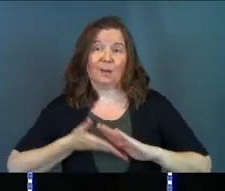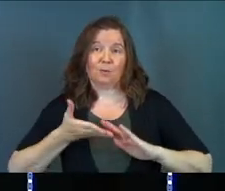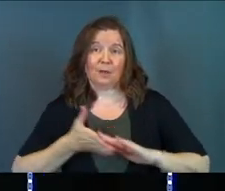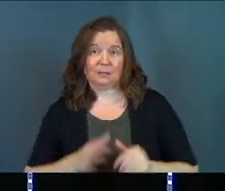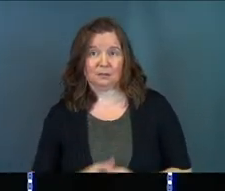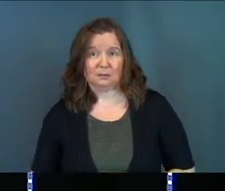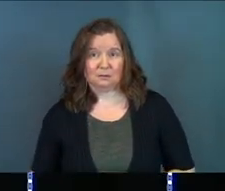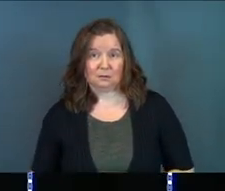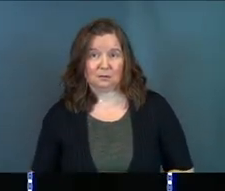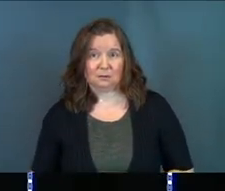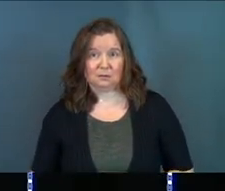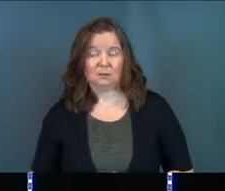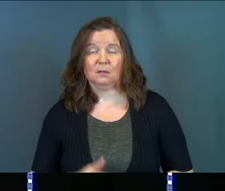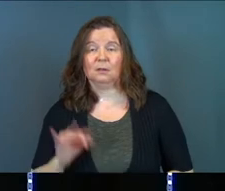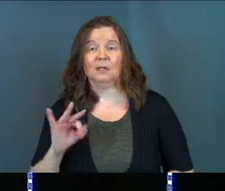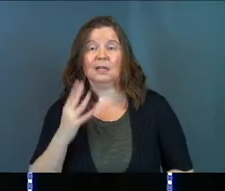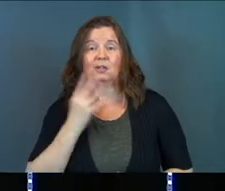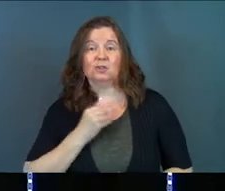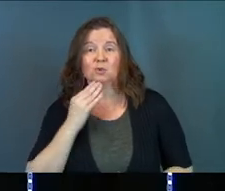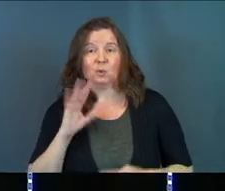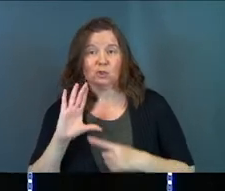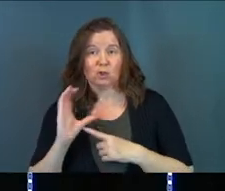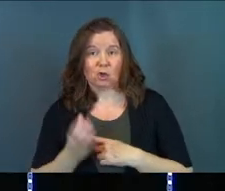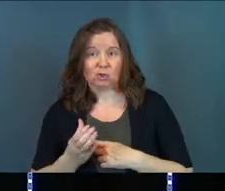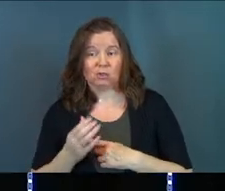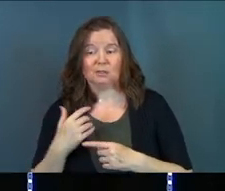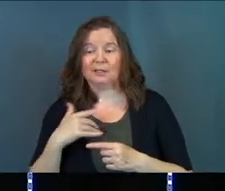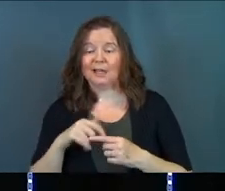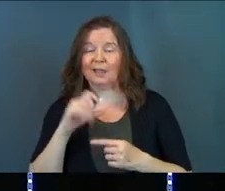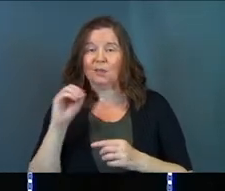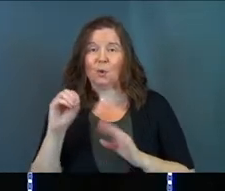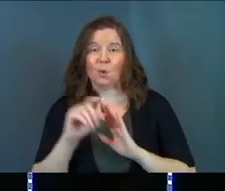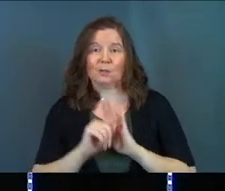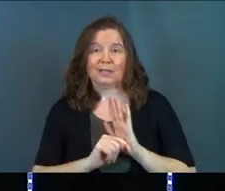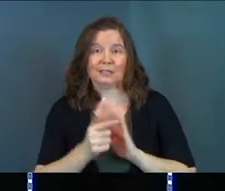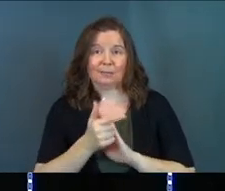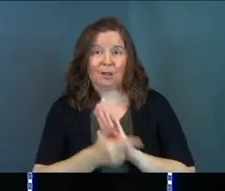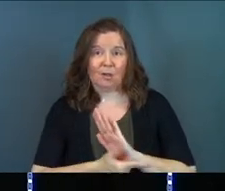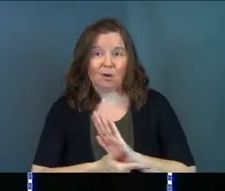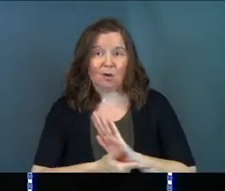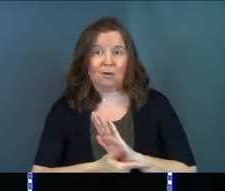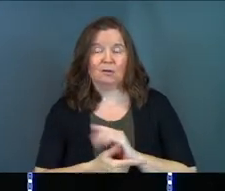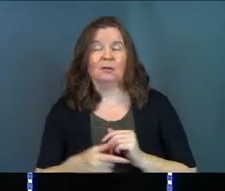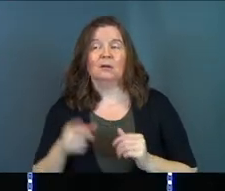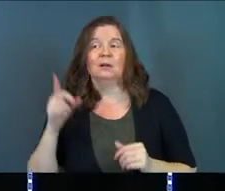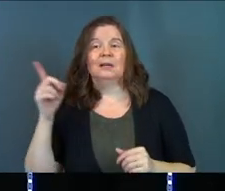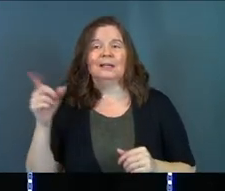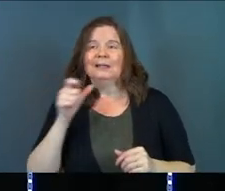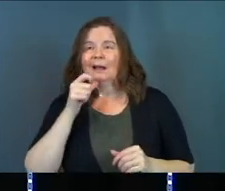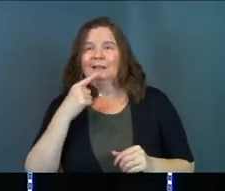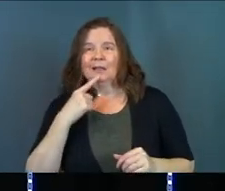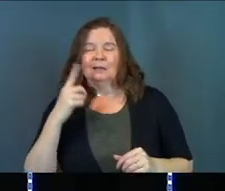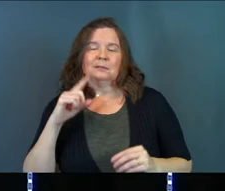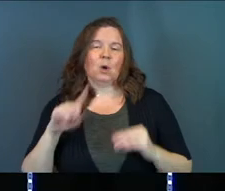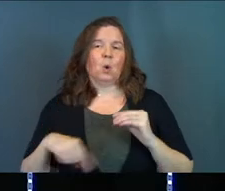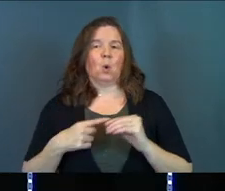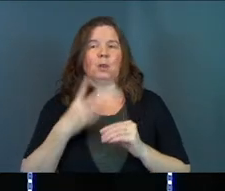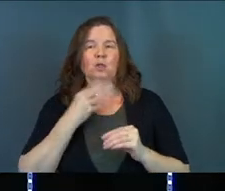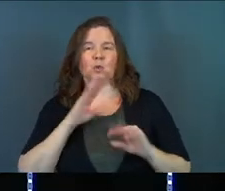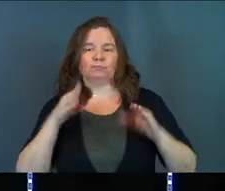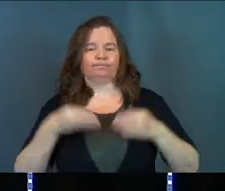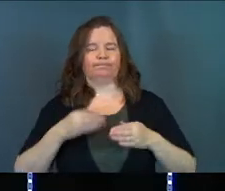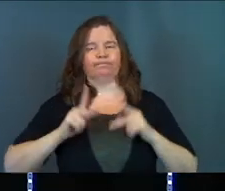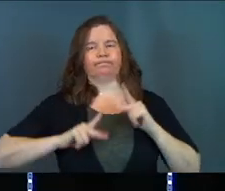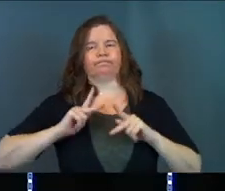operates. Even in a Jewish culture, even in the Old Testament law, he's not saying just be about the Jewish